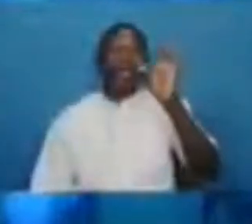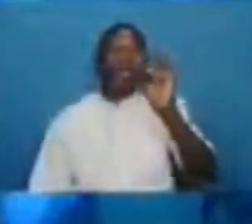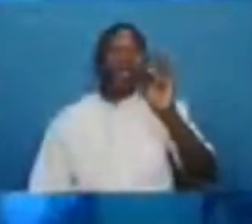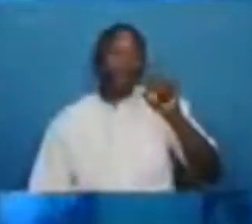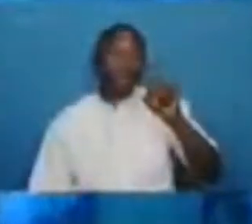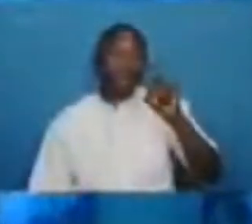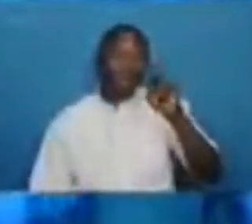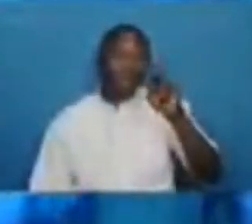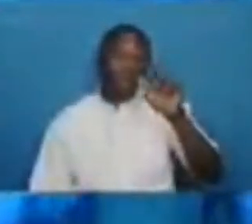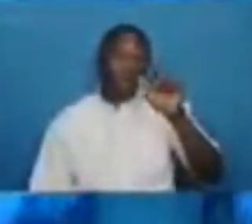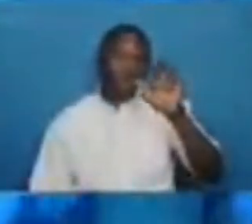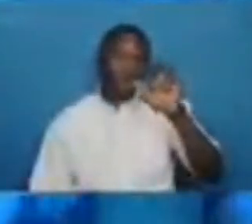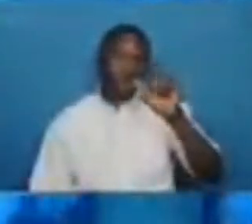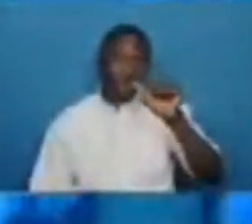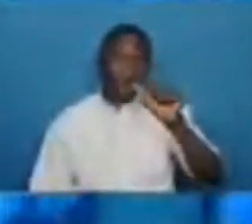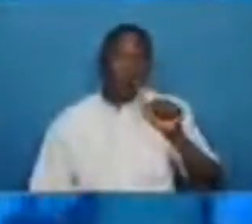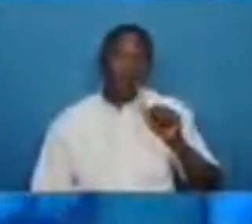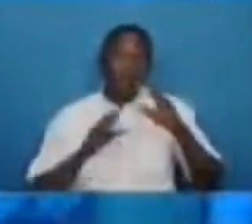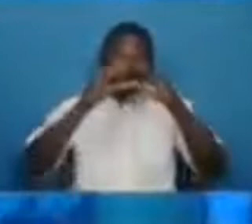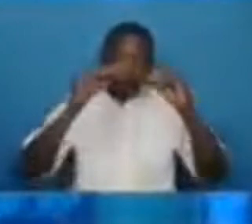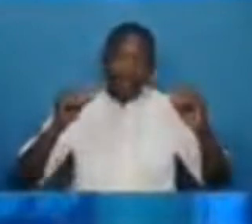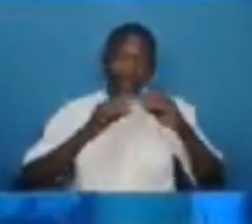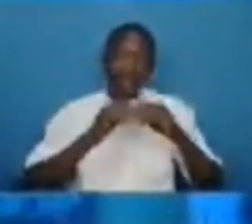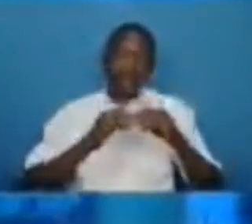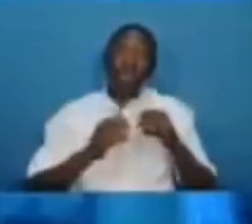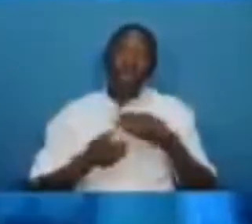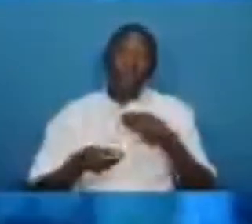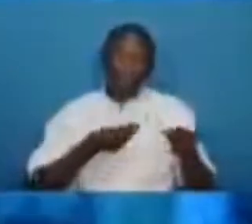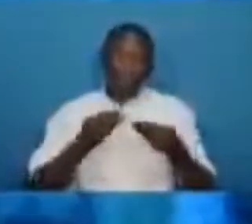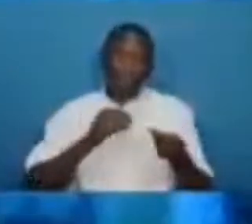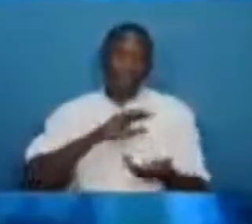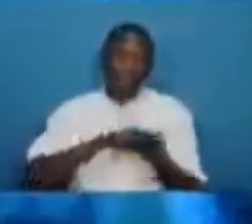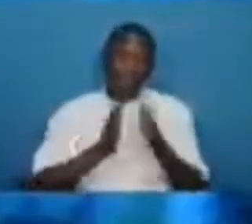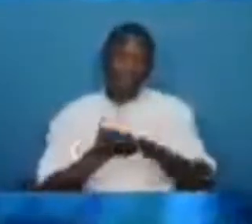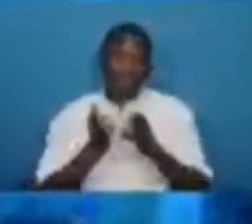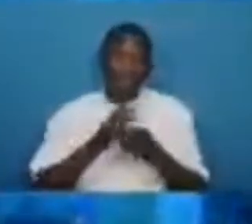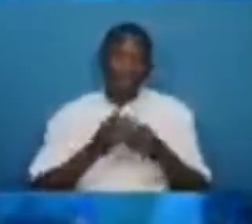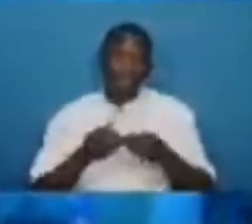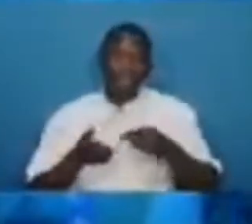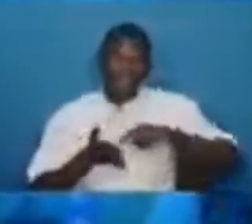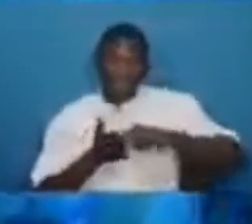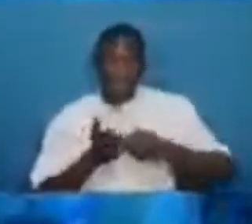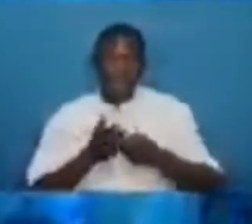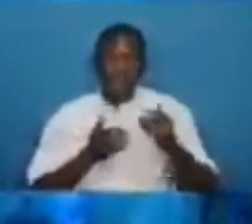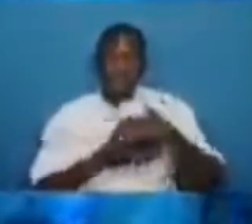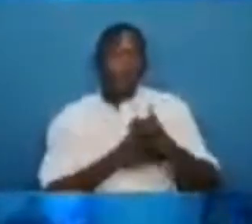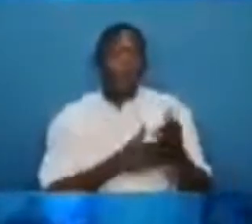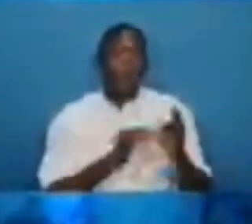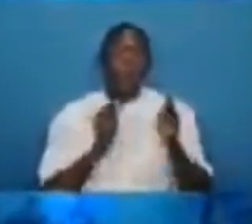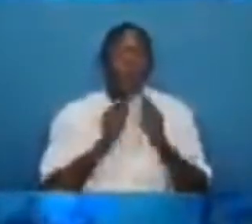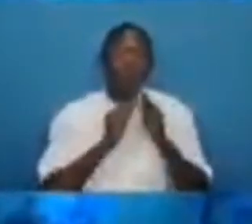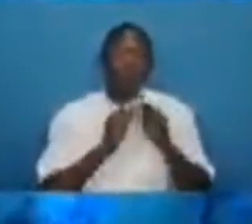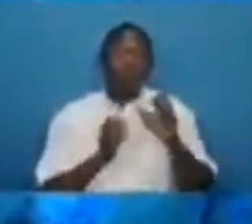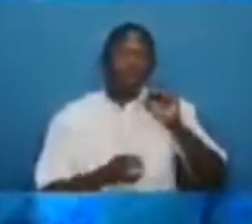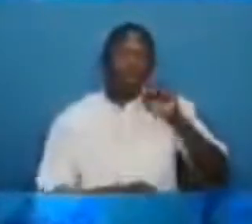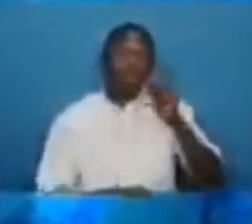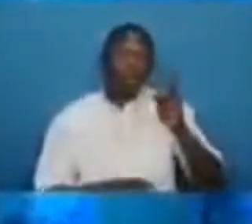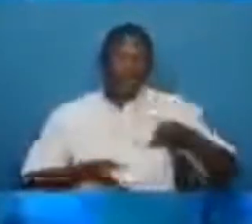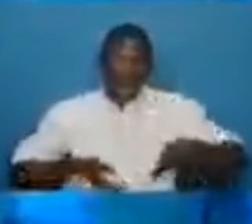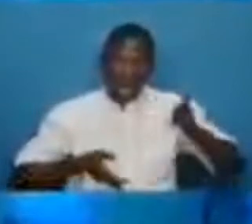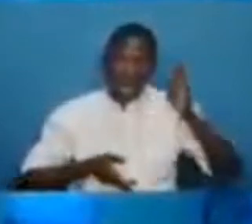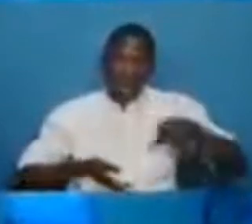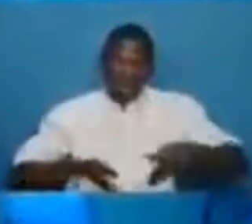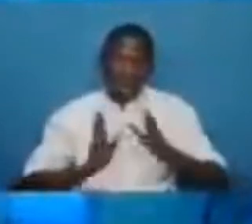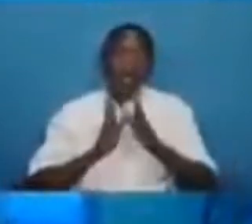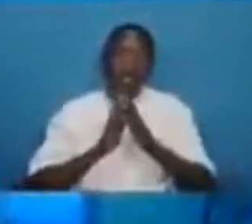Tunkara Plaza, a multi-million dollar shopping center, has opened on Bundun Sere Kunda Highway in the Kanifin municipality. The Minister of